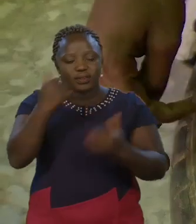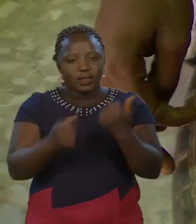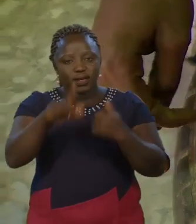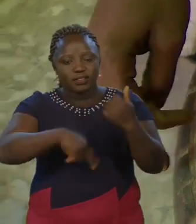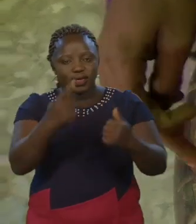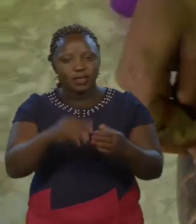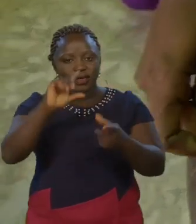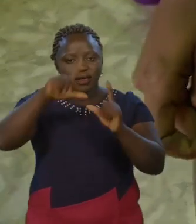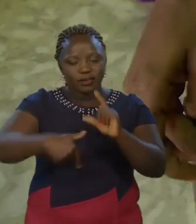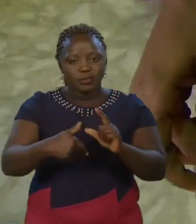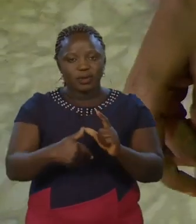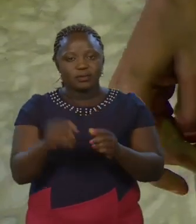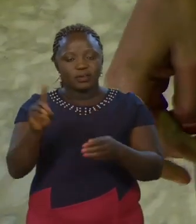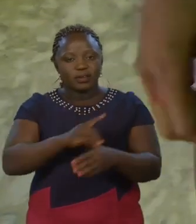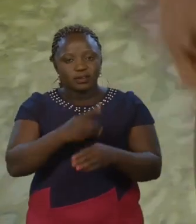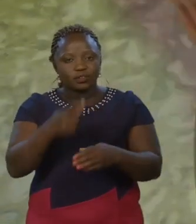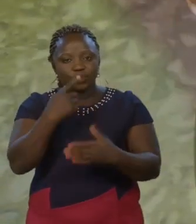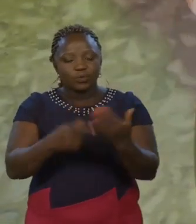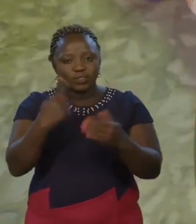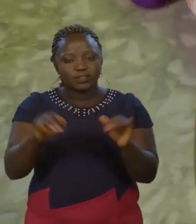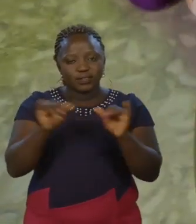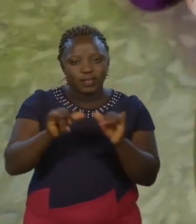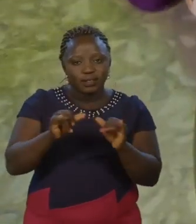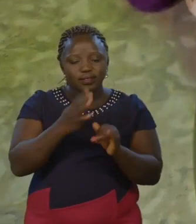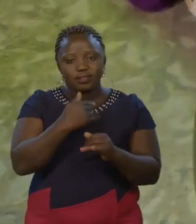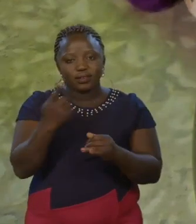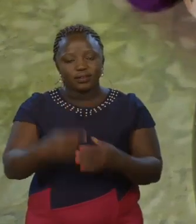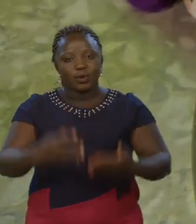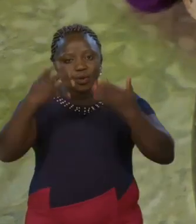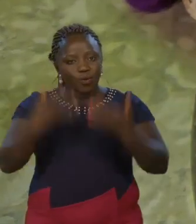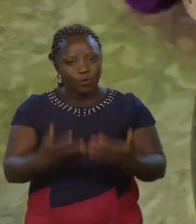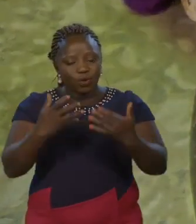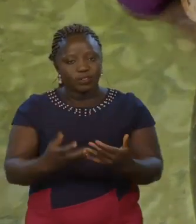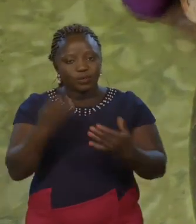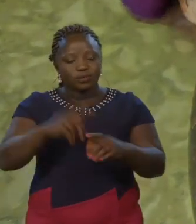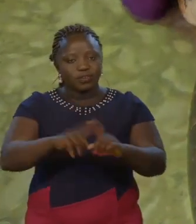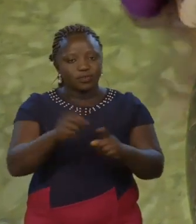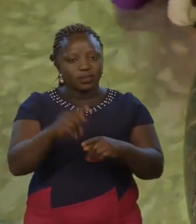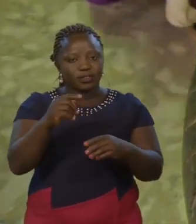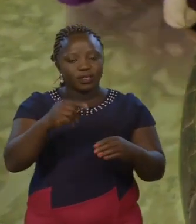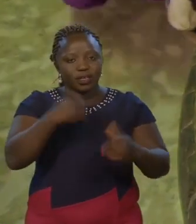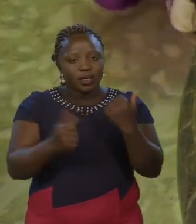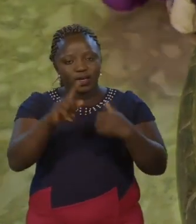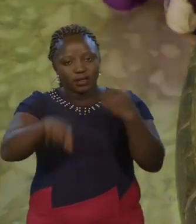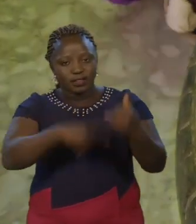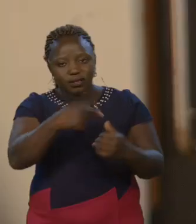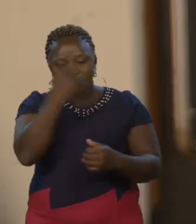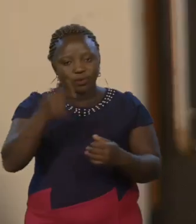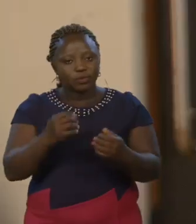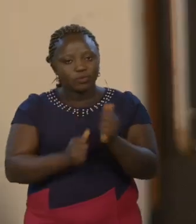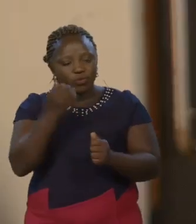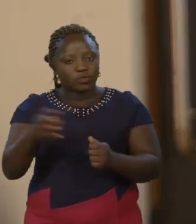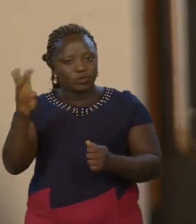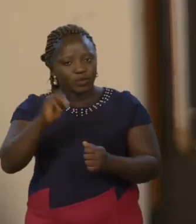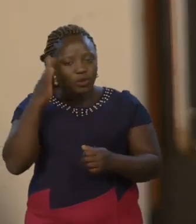date, what are the tire sizes, what is the weight, and what exactly is the radial type of tire. Especially because most of them,